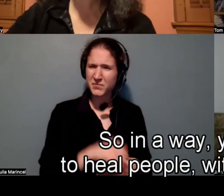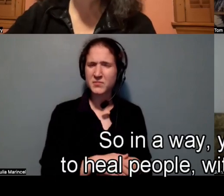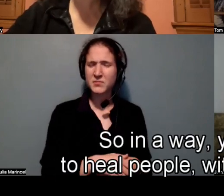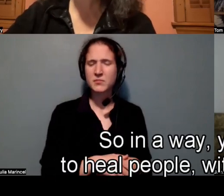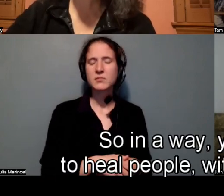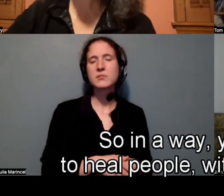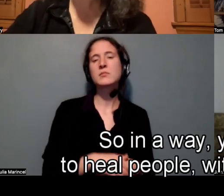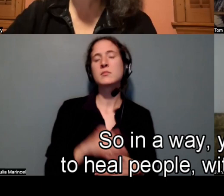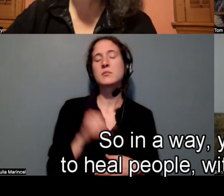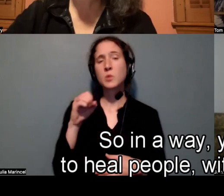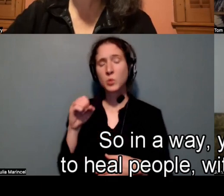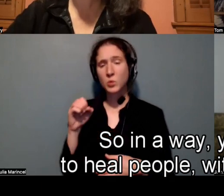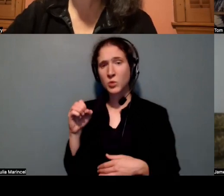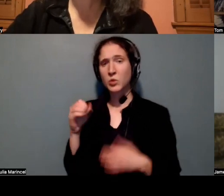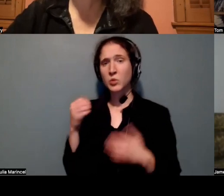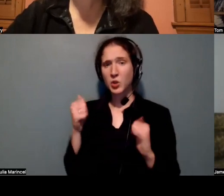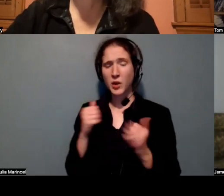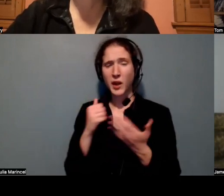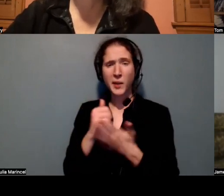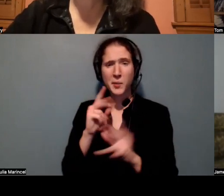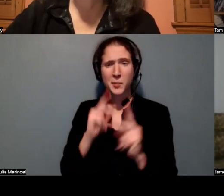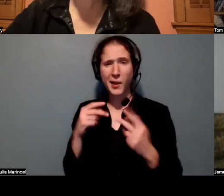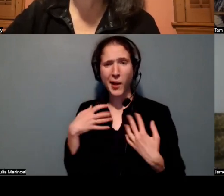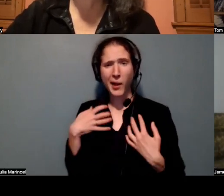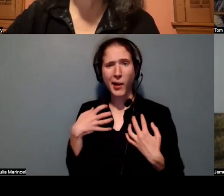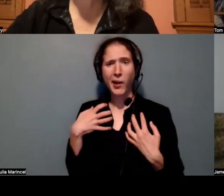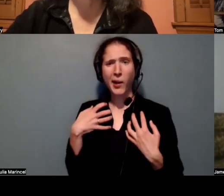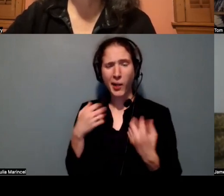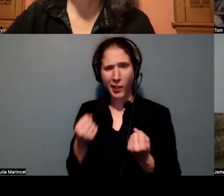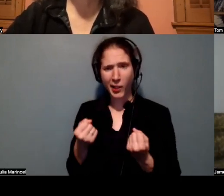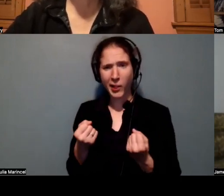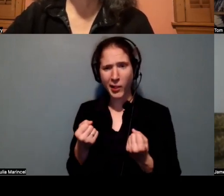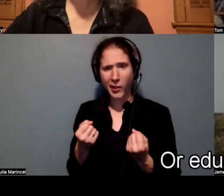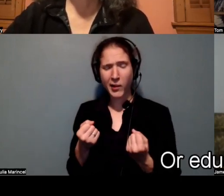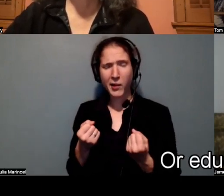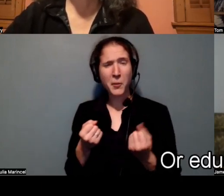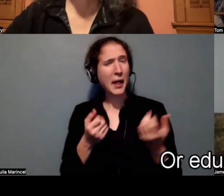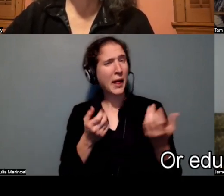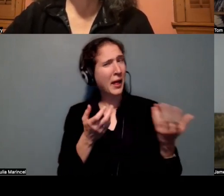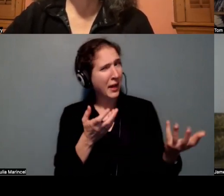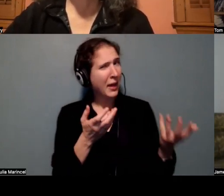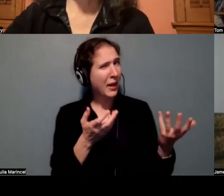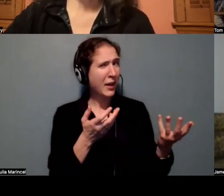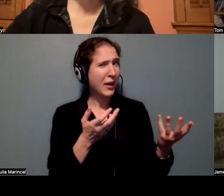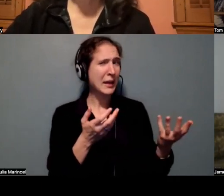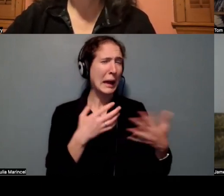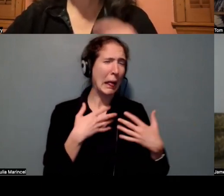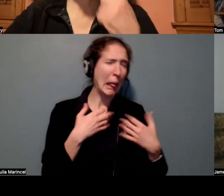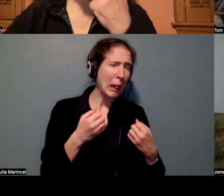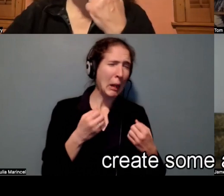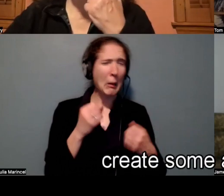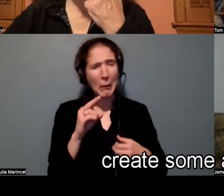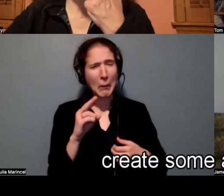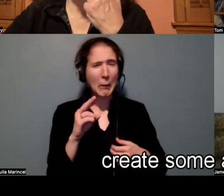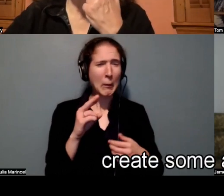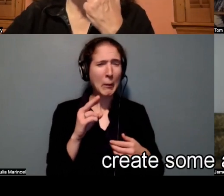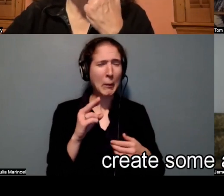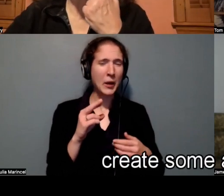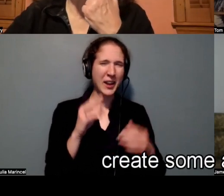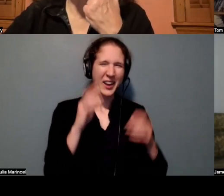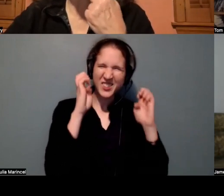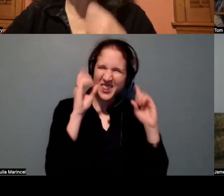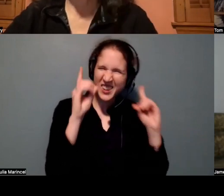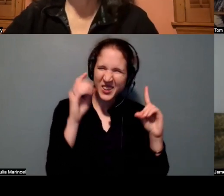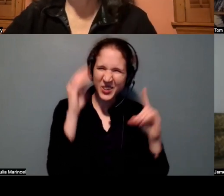So in a way, you're trying to heal people with what you're Well, if doing. that or educate, create some